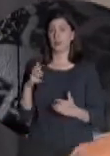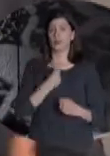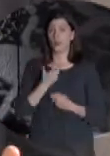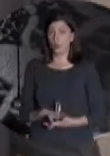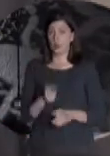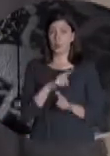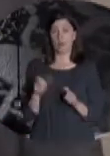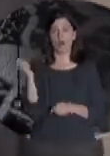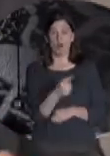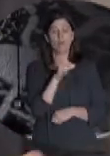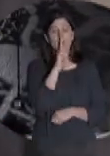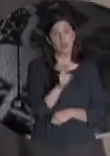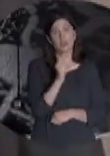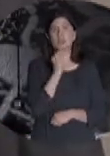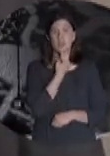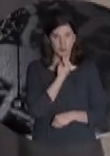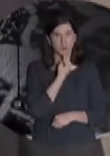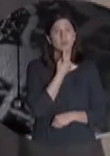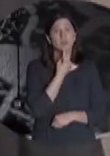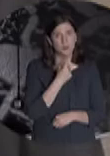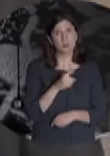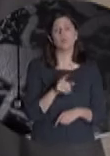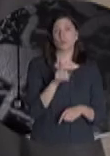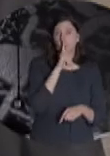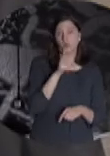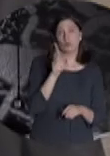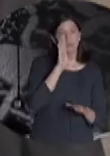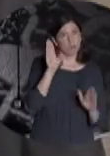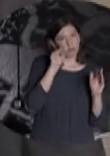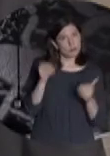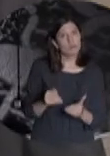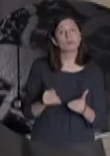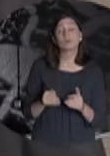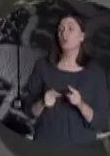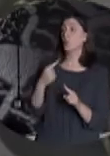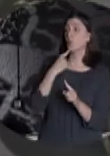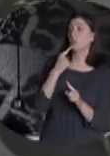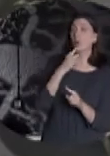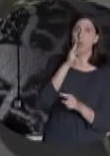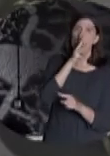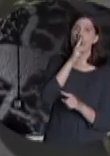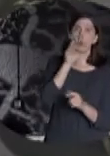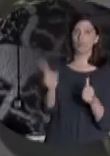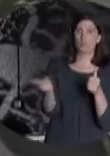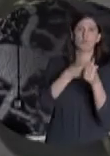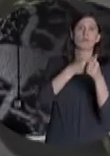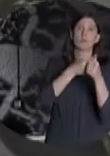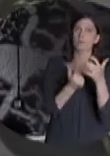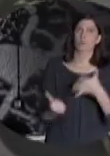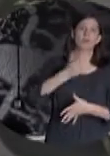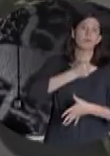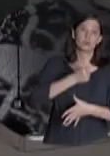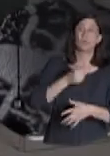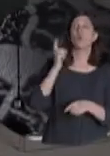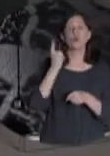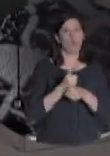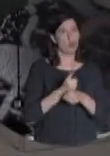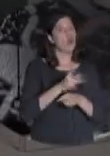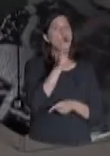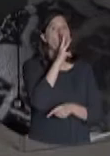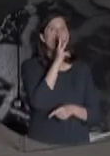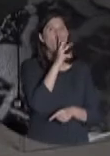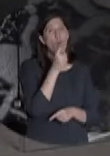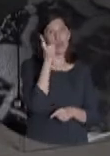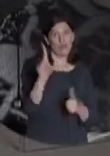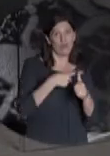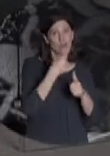but all of them are serious, and all of them are something that you shouldn't take lightly. And you said hydration, of course, is the number one when it comes to that. And water first for thirst. Water first for